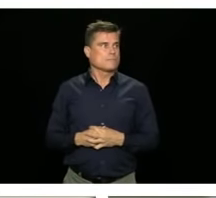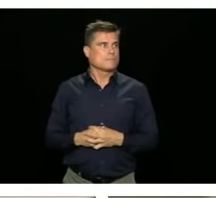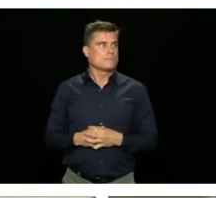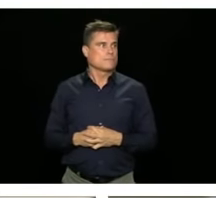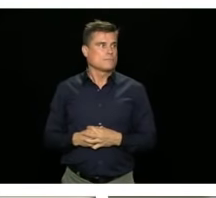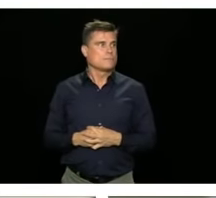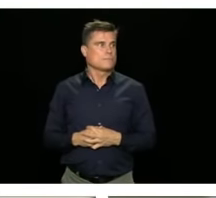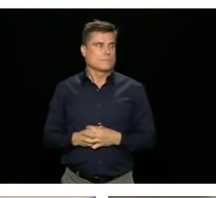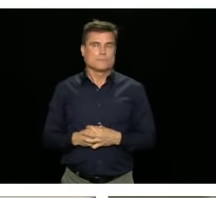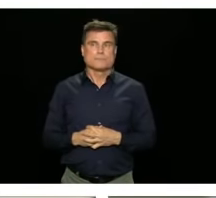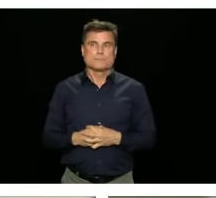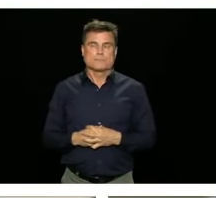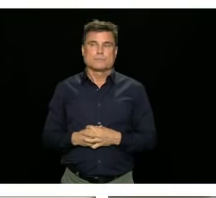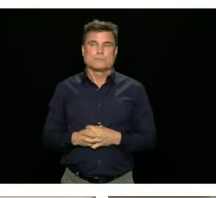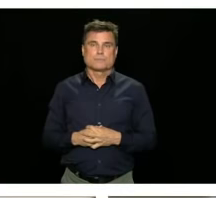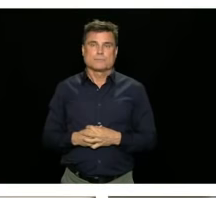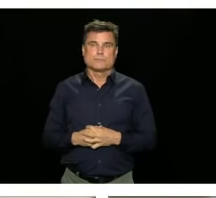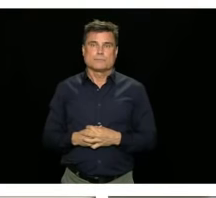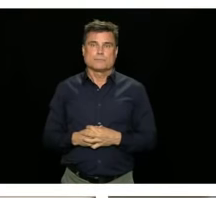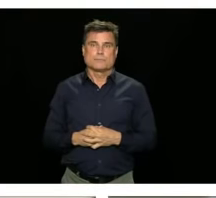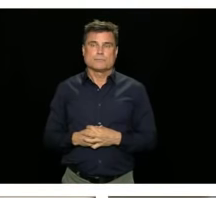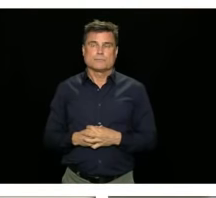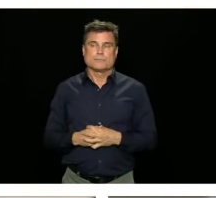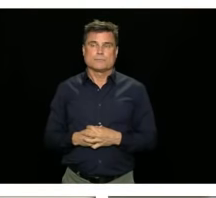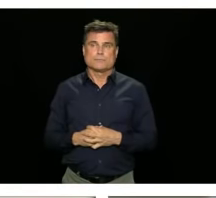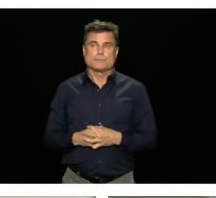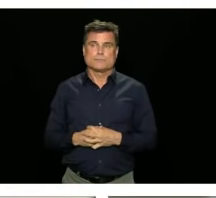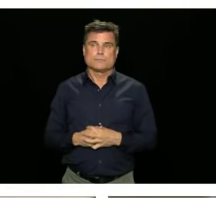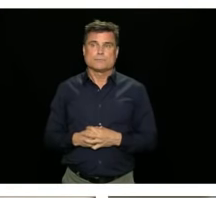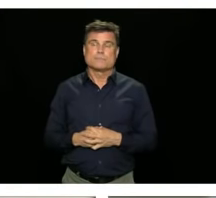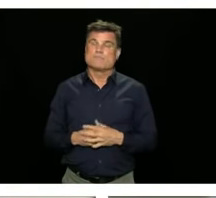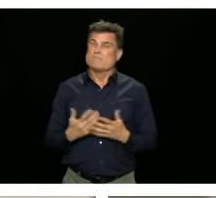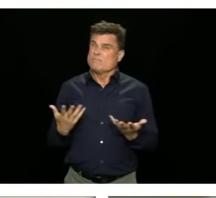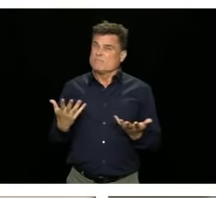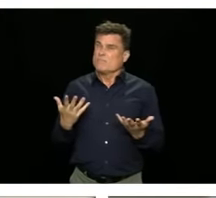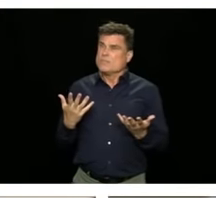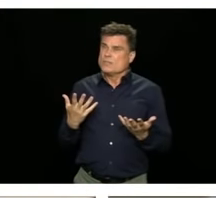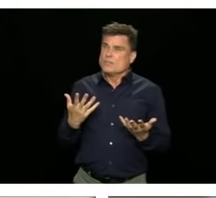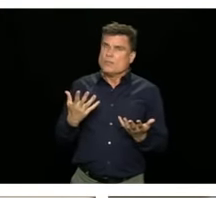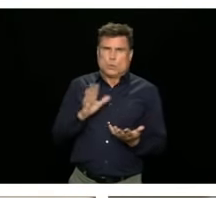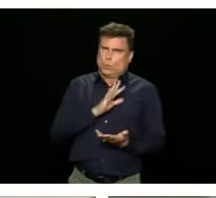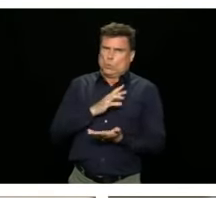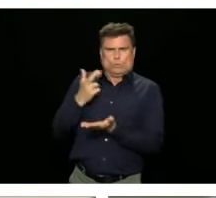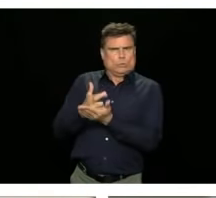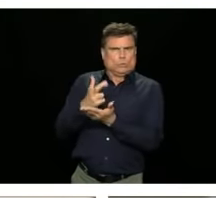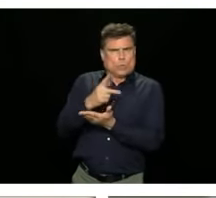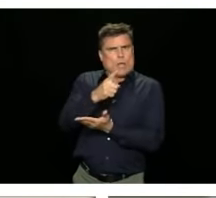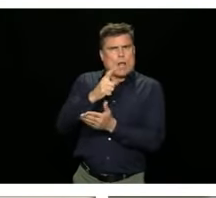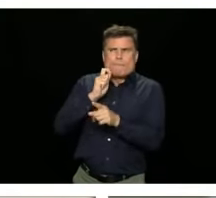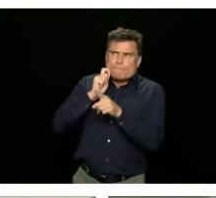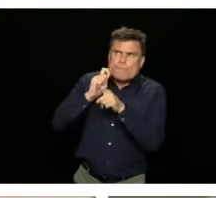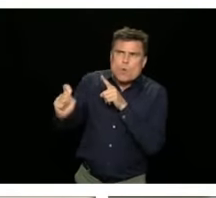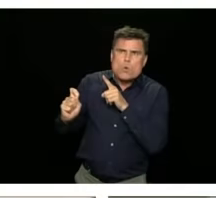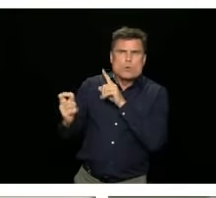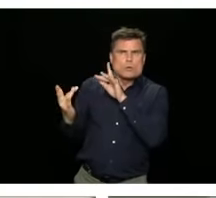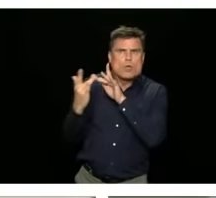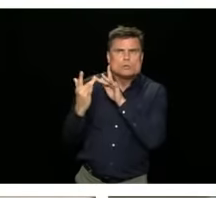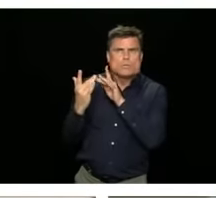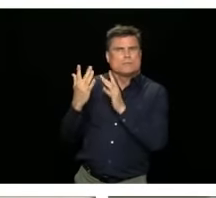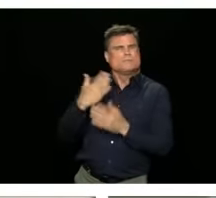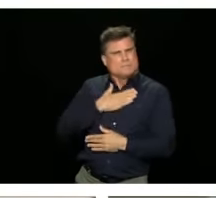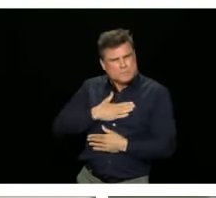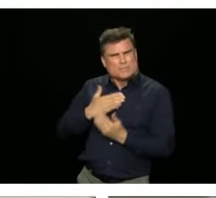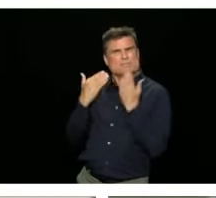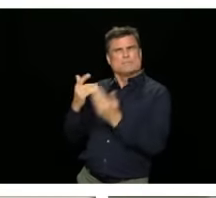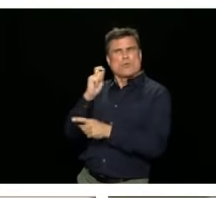1-800-563-0808. So this will be a valuable resource for anyone. Please do reach out if you or someone you know is in need of these